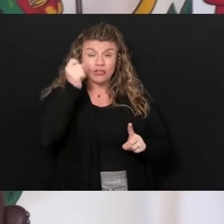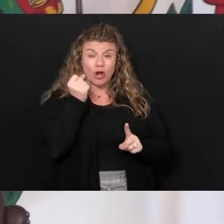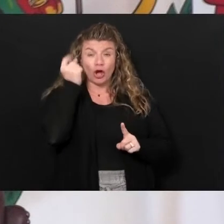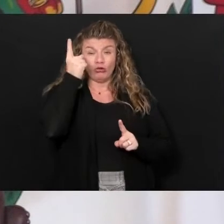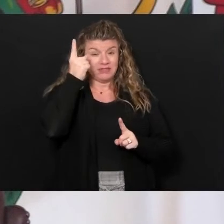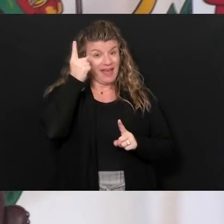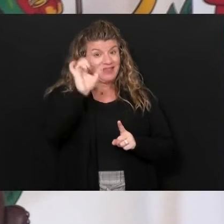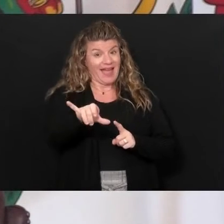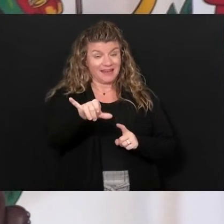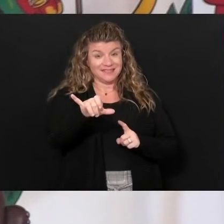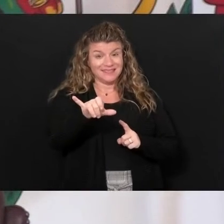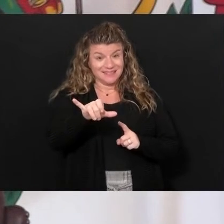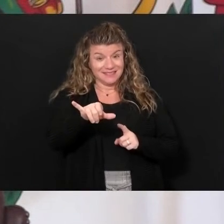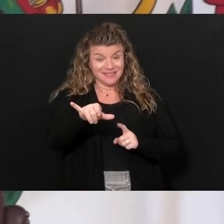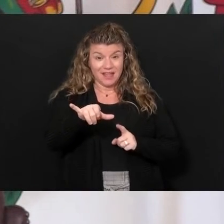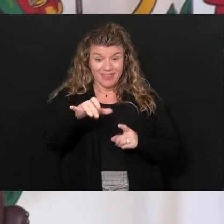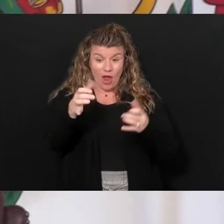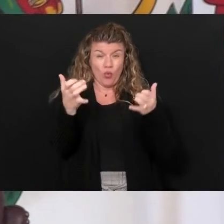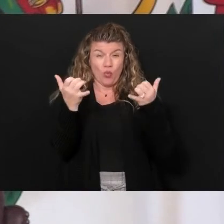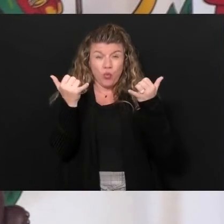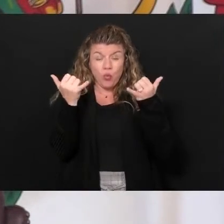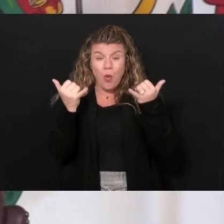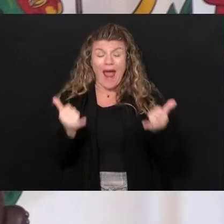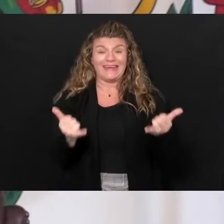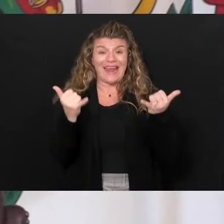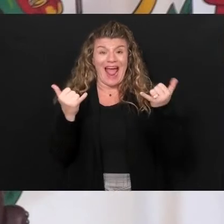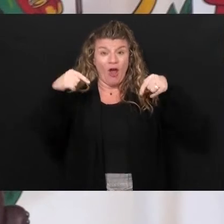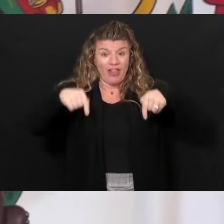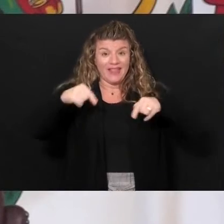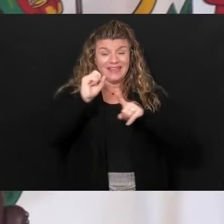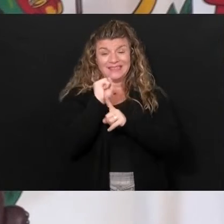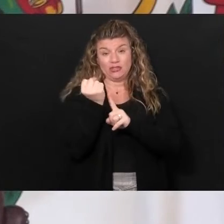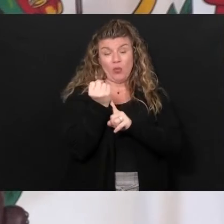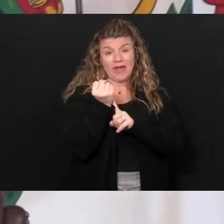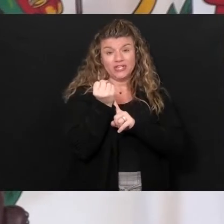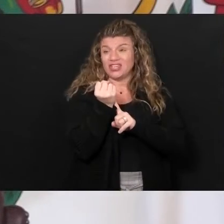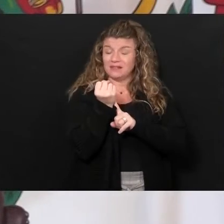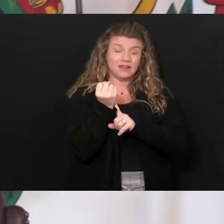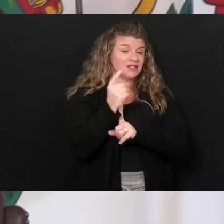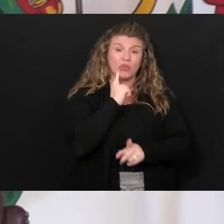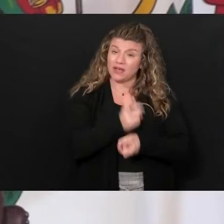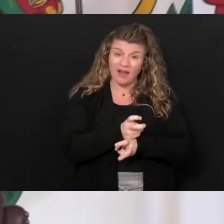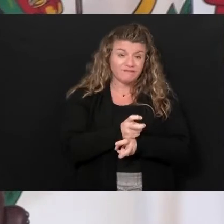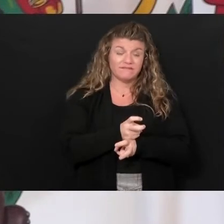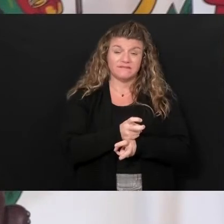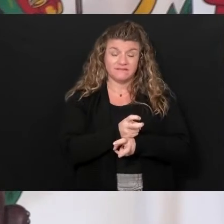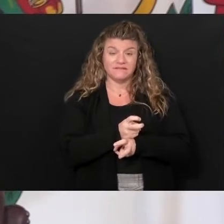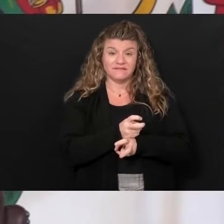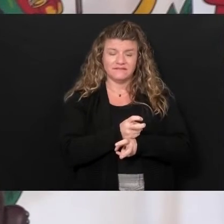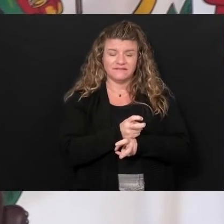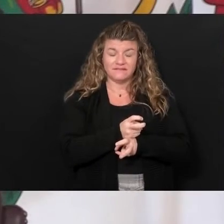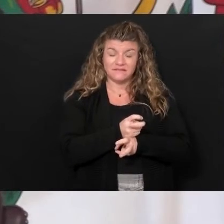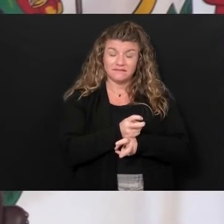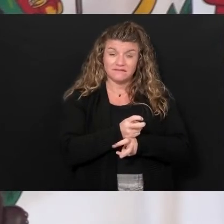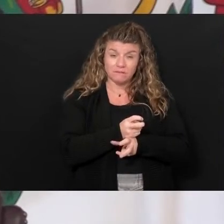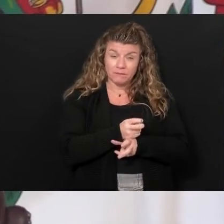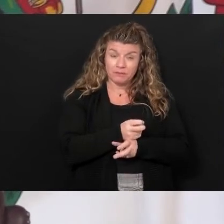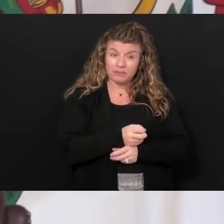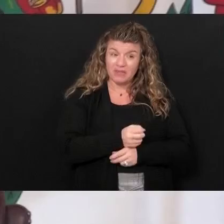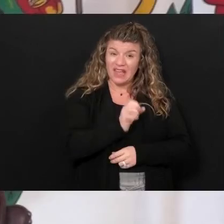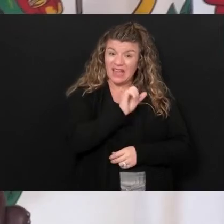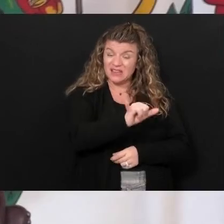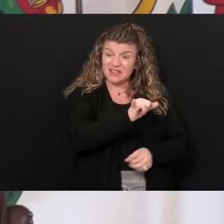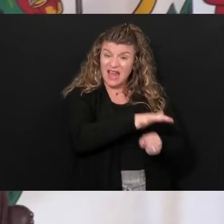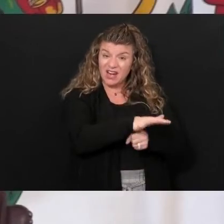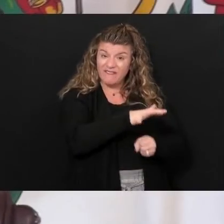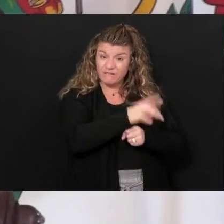even more that right now this situation is even tougher. If that's not enough, how tough